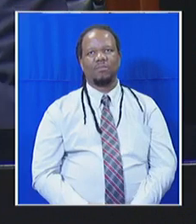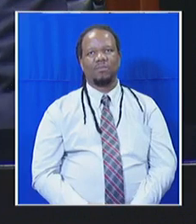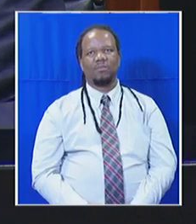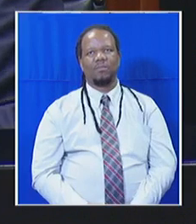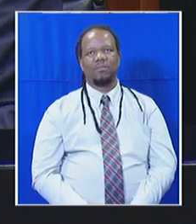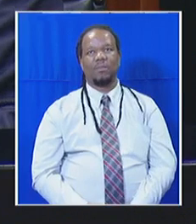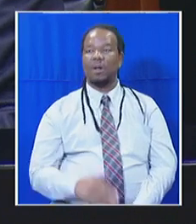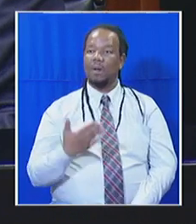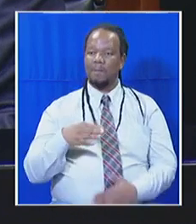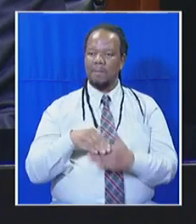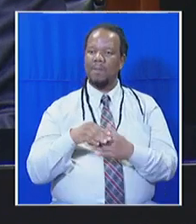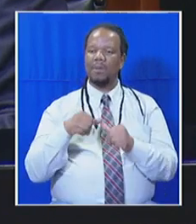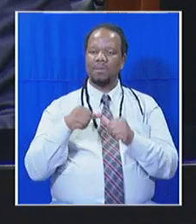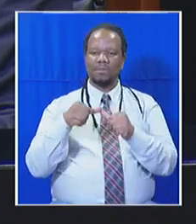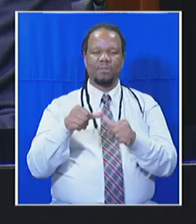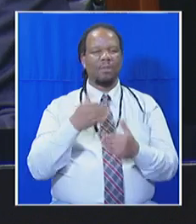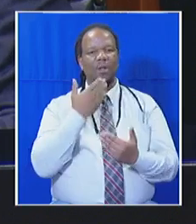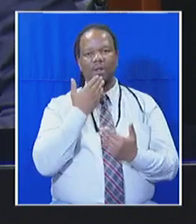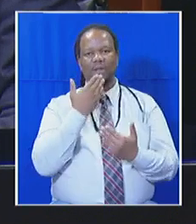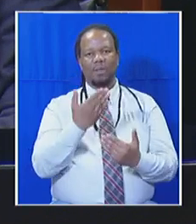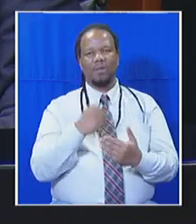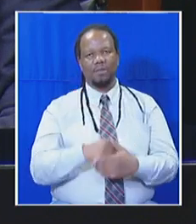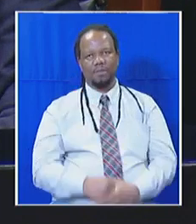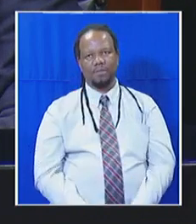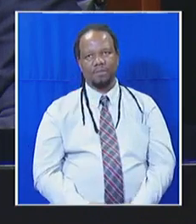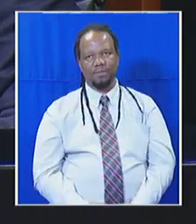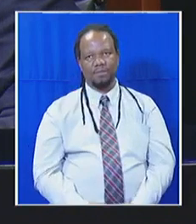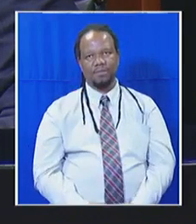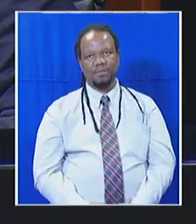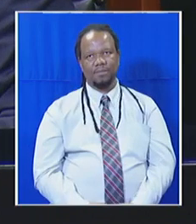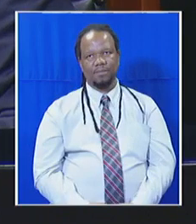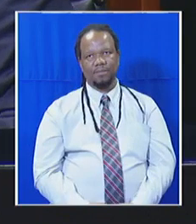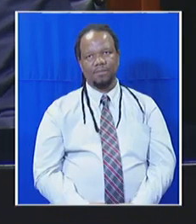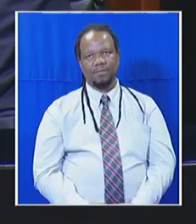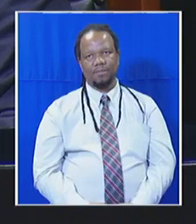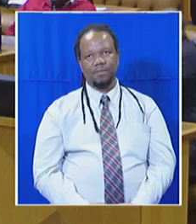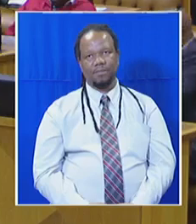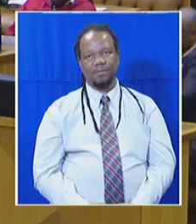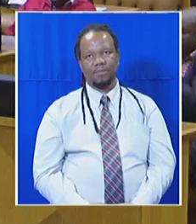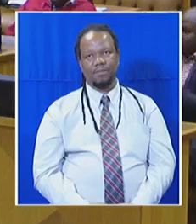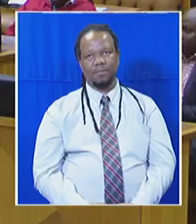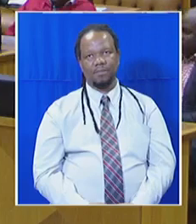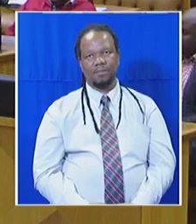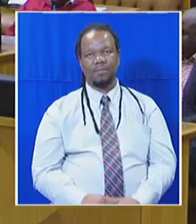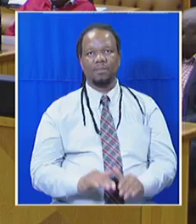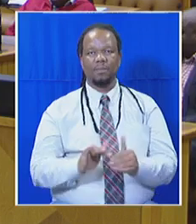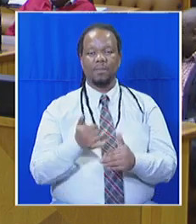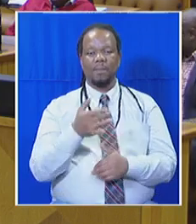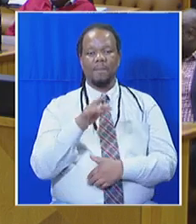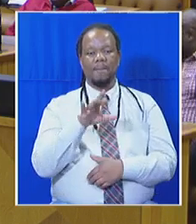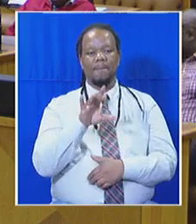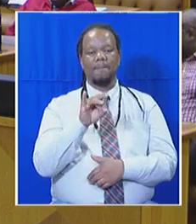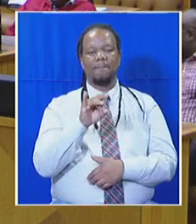Go ahead, Honorable Member. Diabulela Sekela Somlong. Minister, on Monday, the 2nd